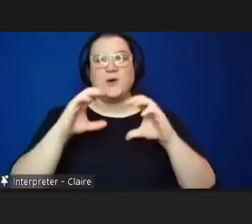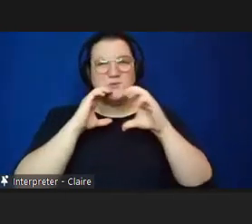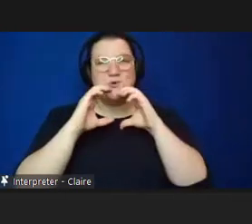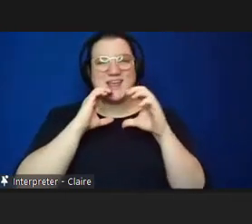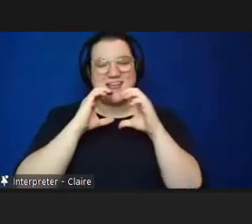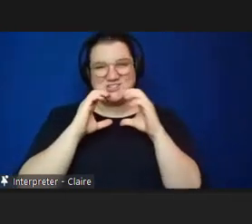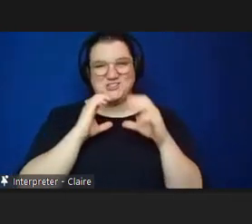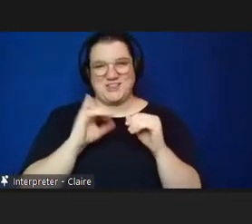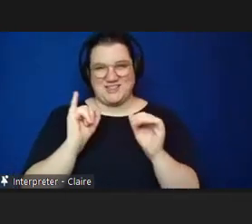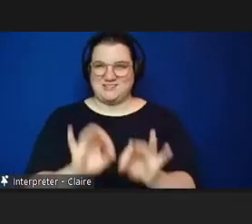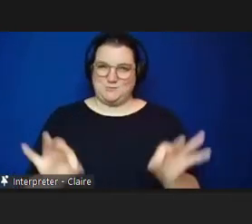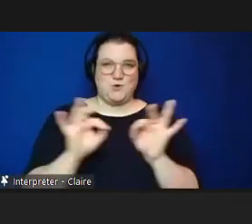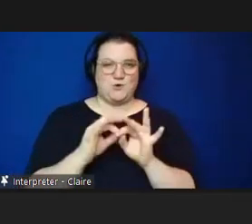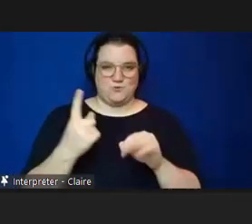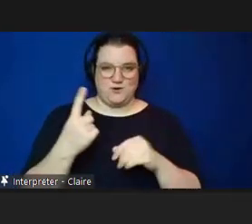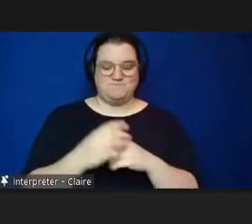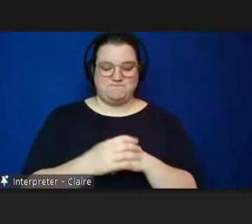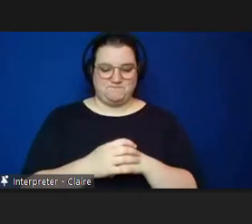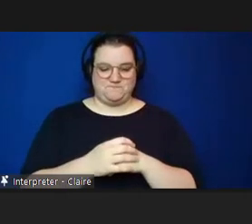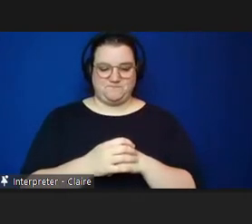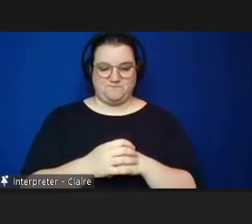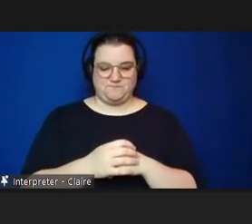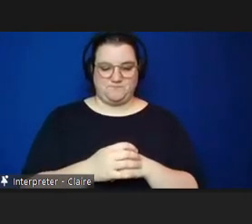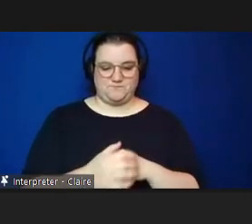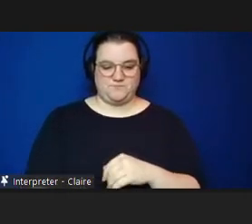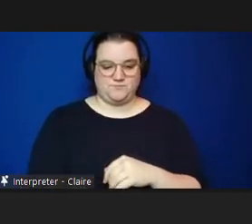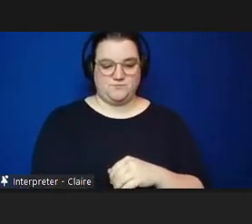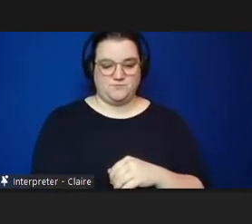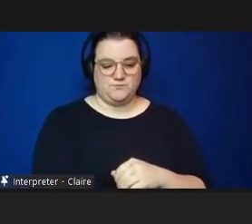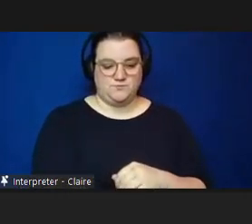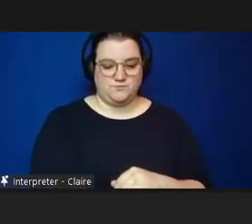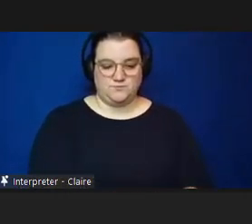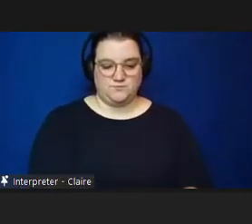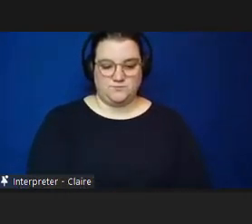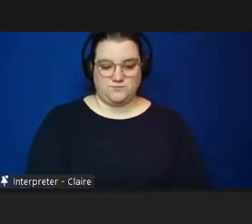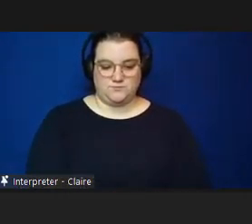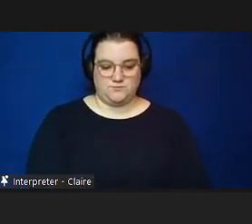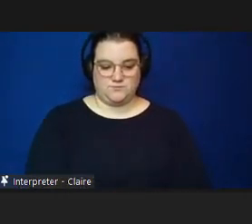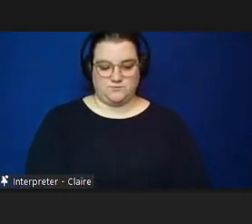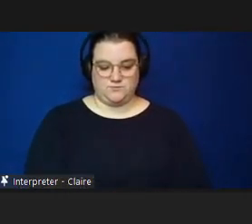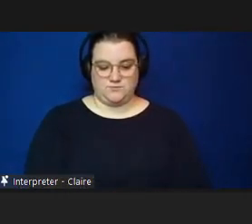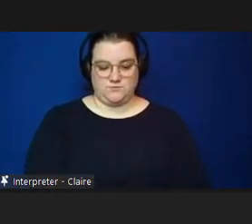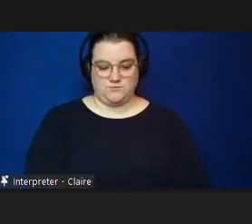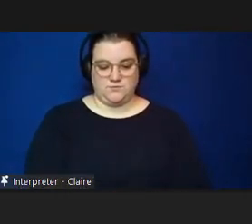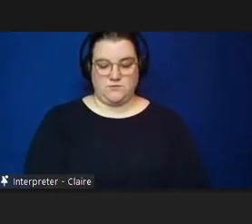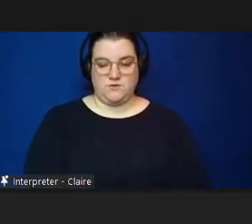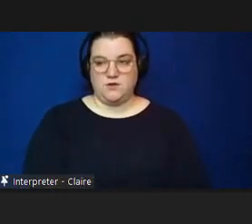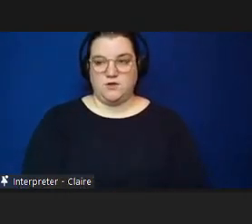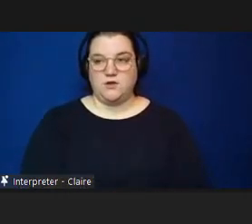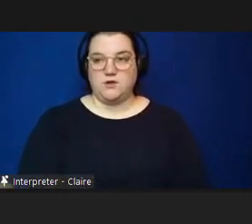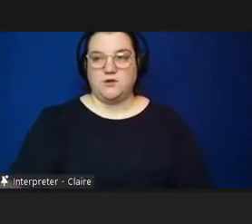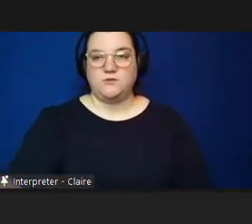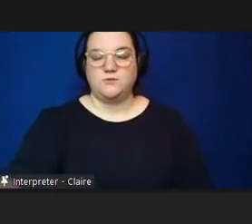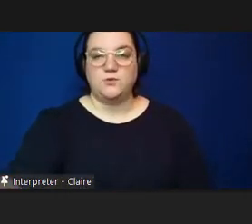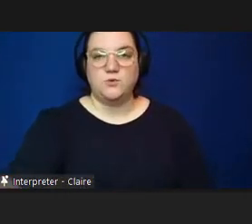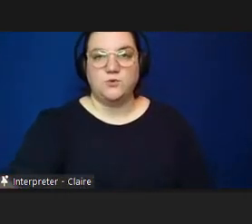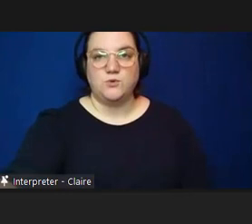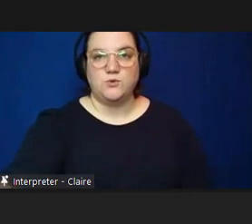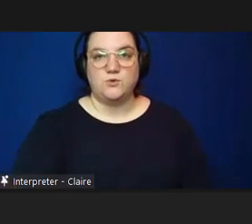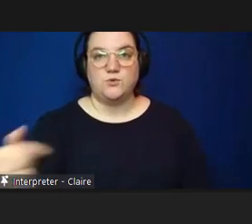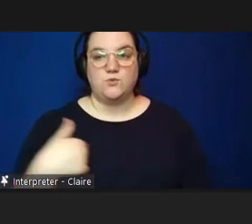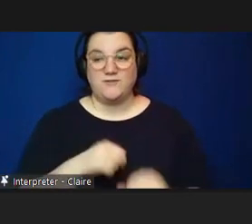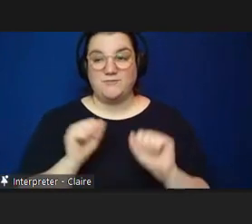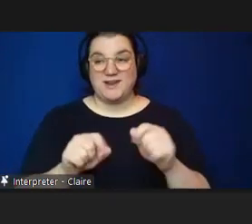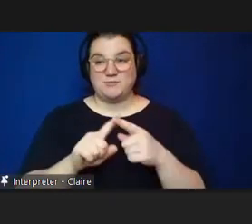an important one. So we have been able to really expand who we are able